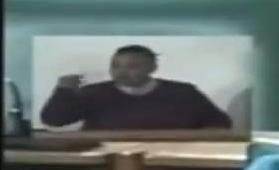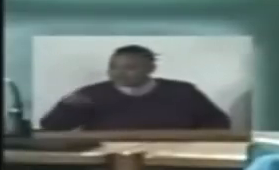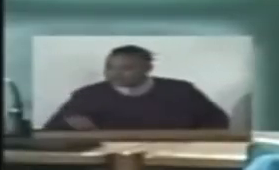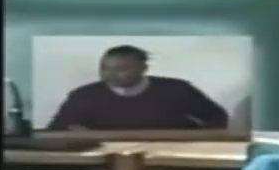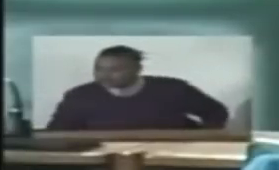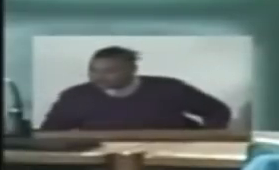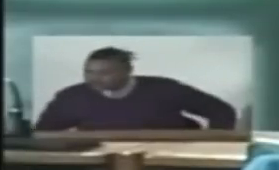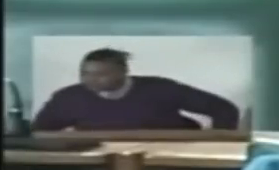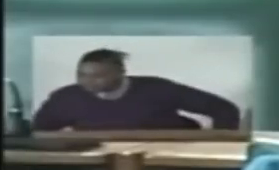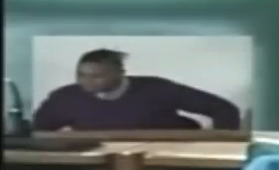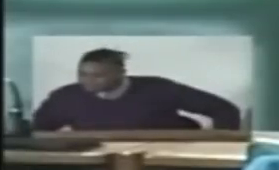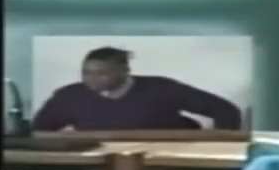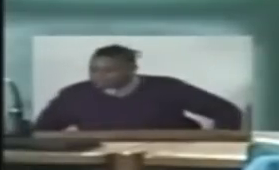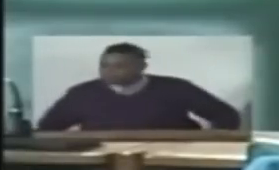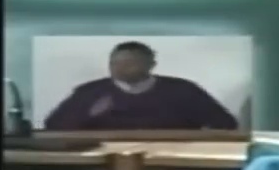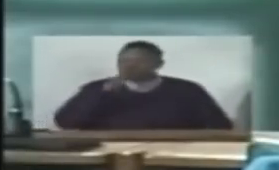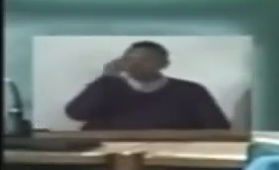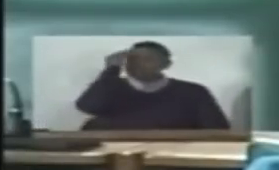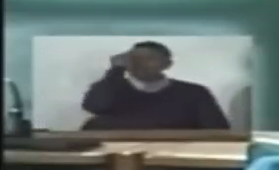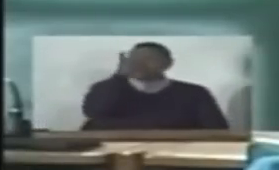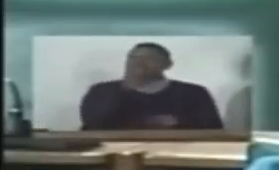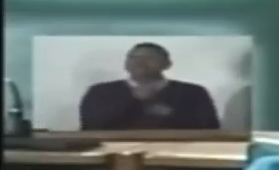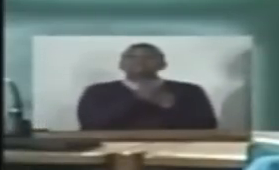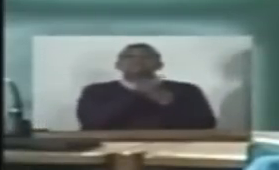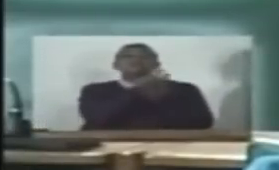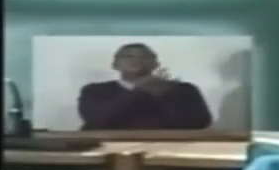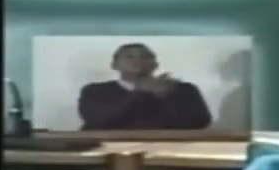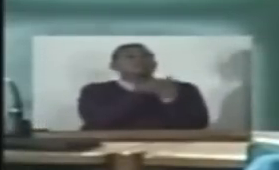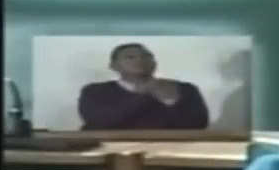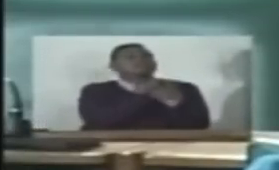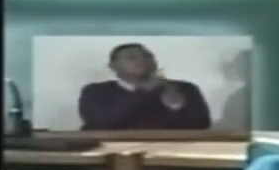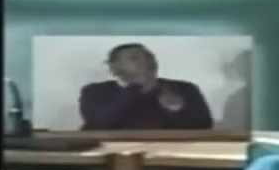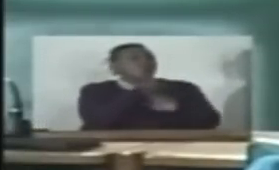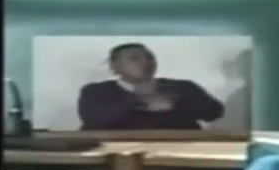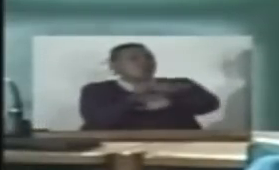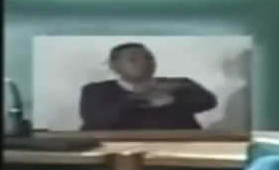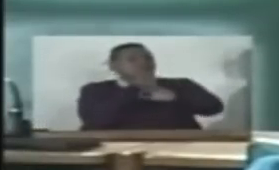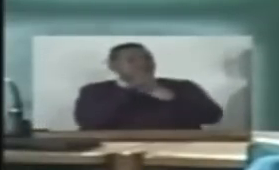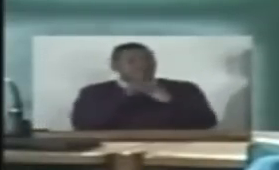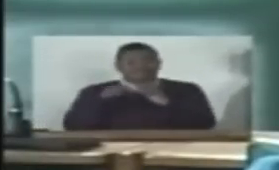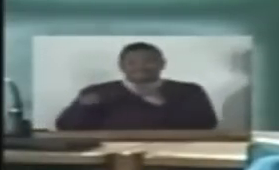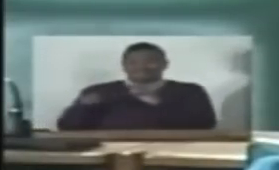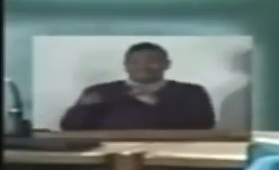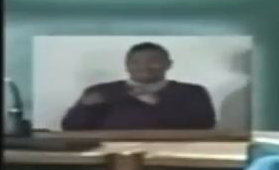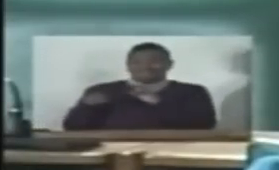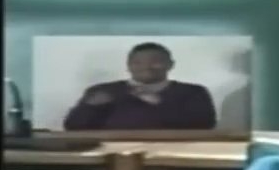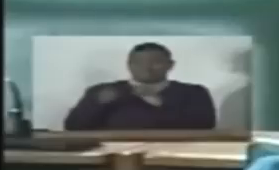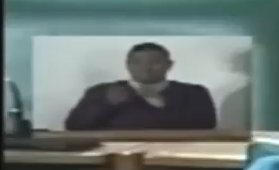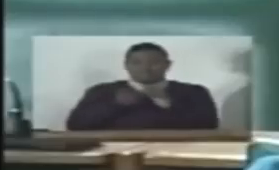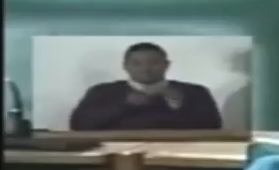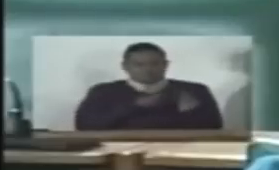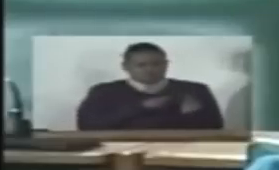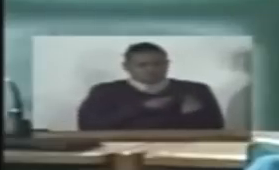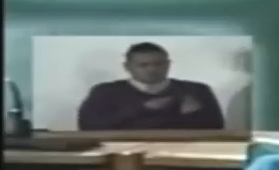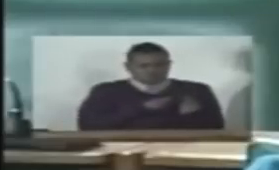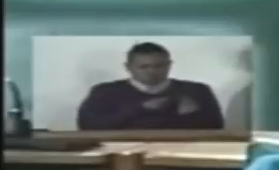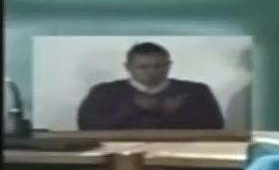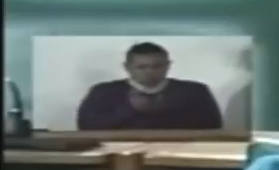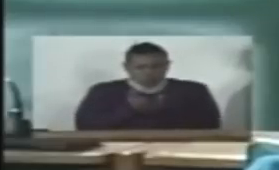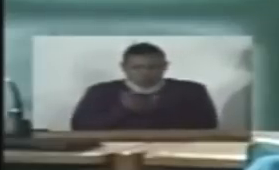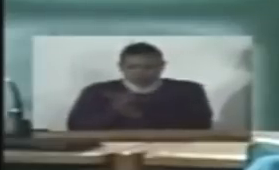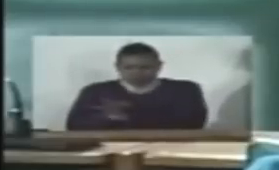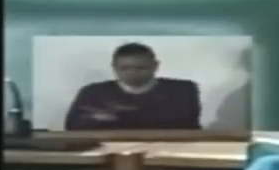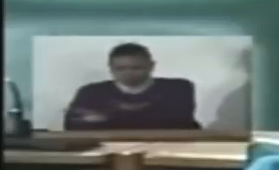bill seeks to not only update the legislative framework, but it seeks to address